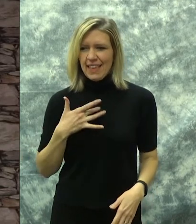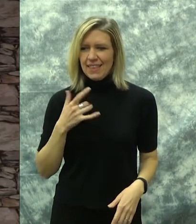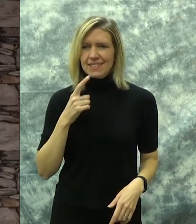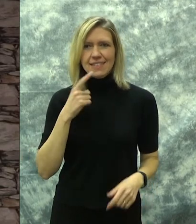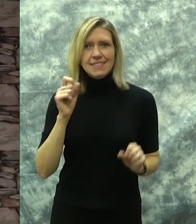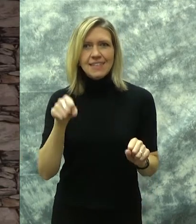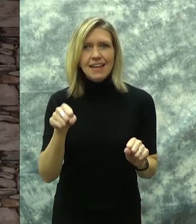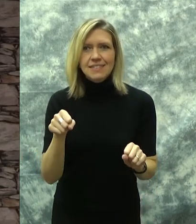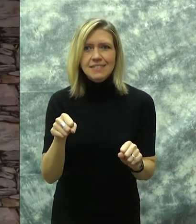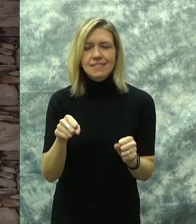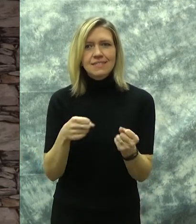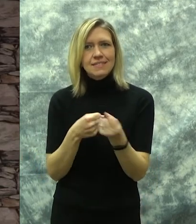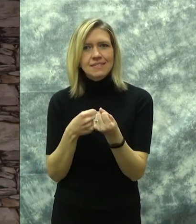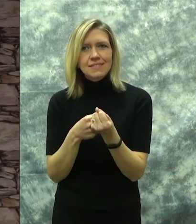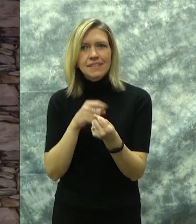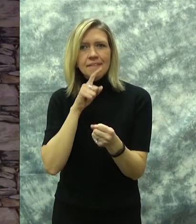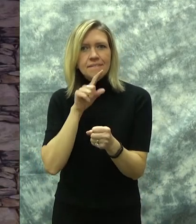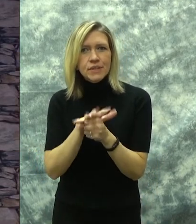us,